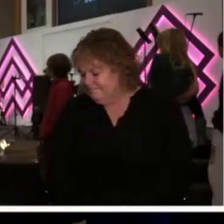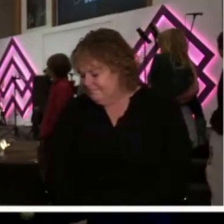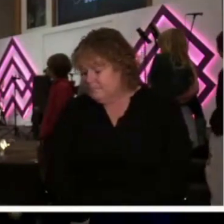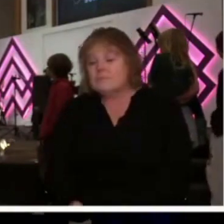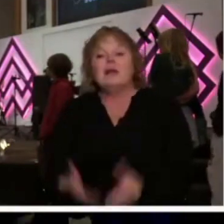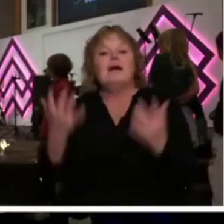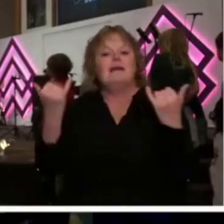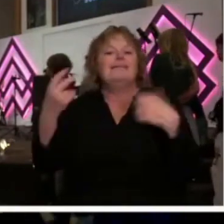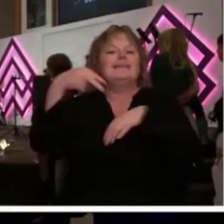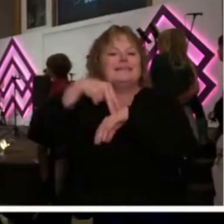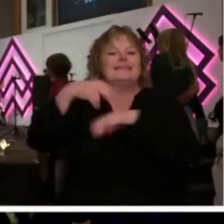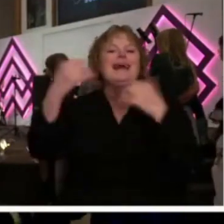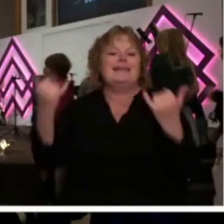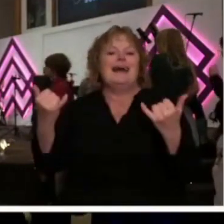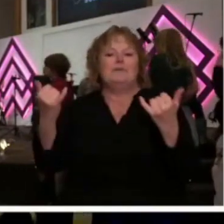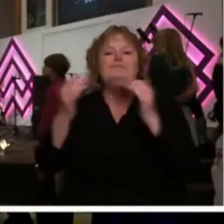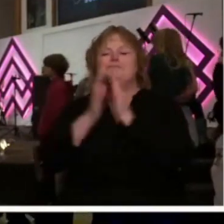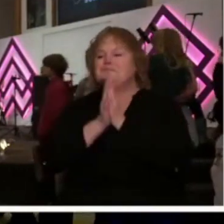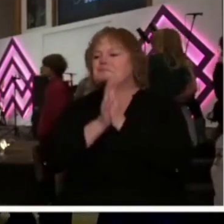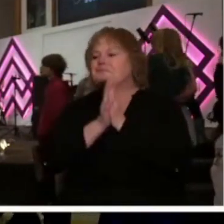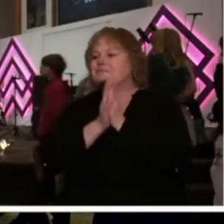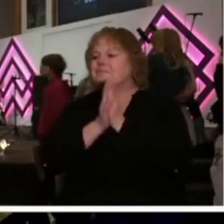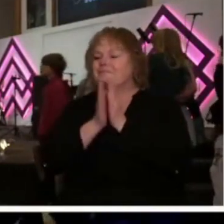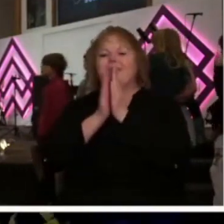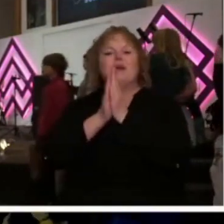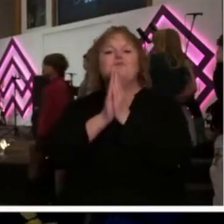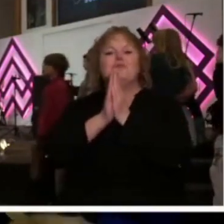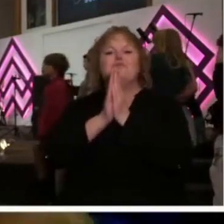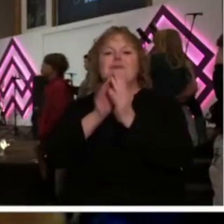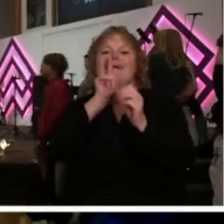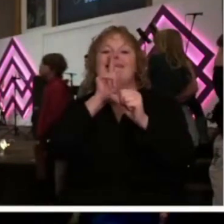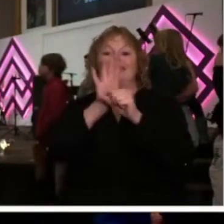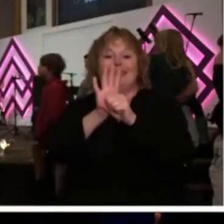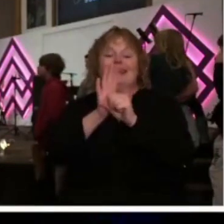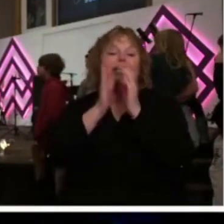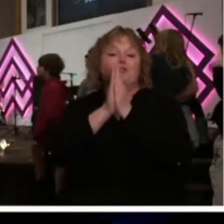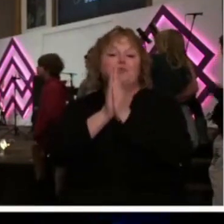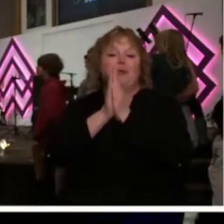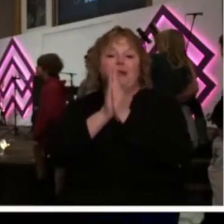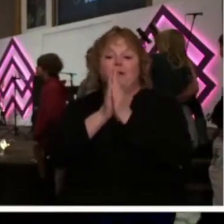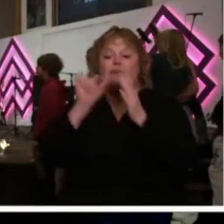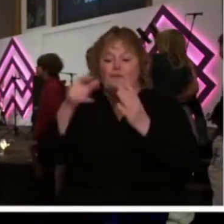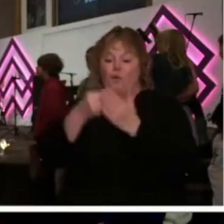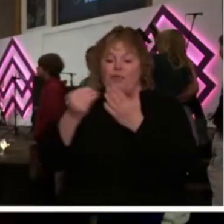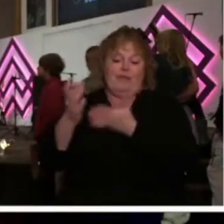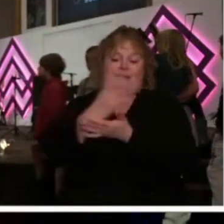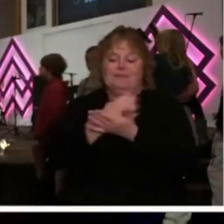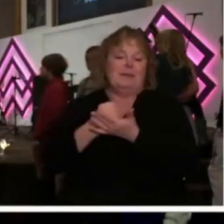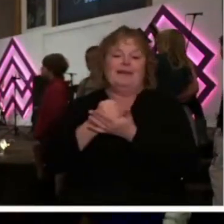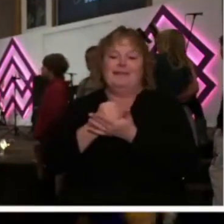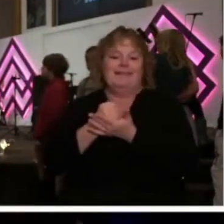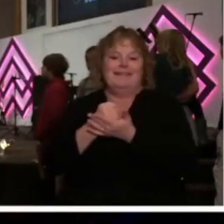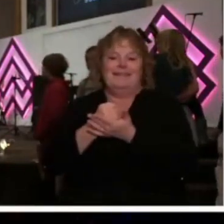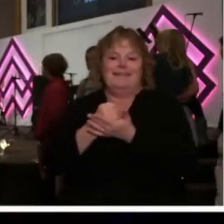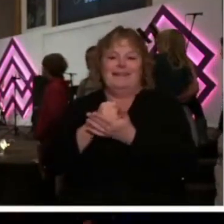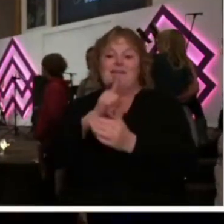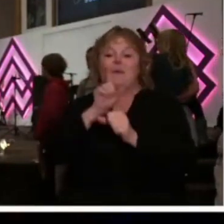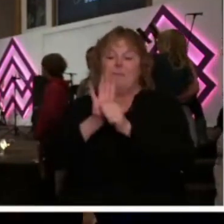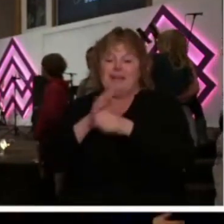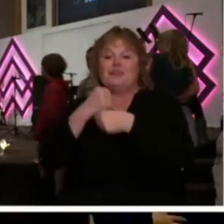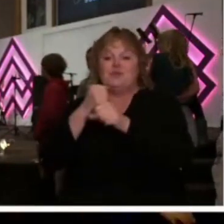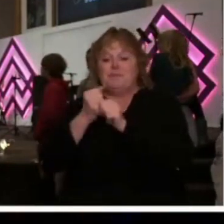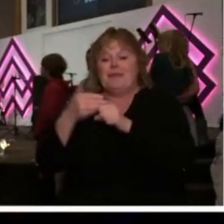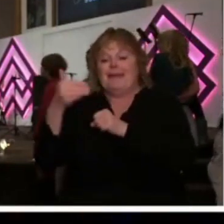Would you stand with me as we pray this dedication prayer over this offering that we give to the Lord and the pledges that we have